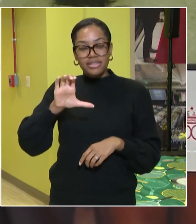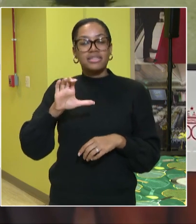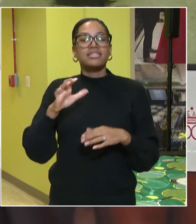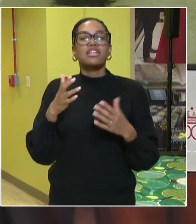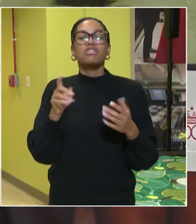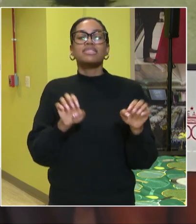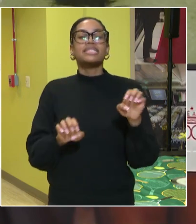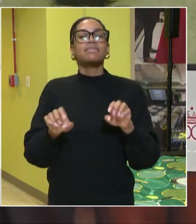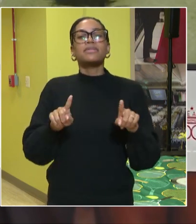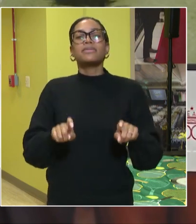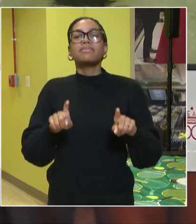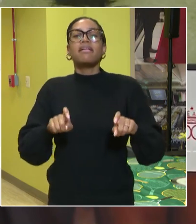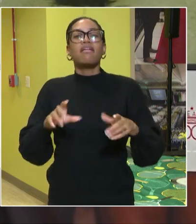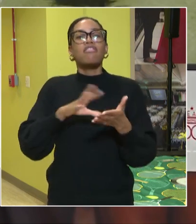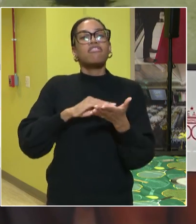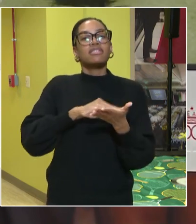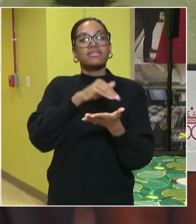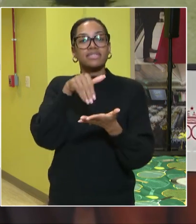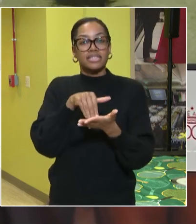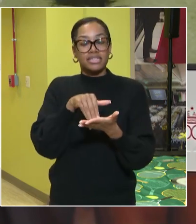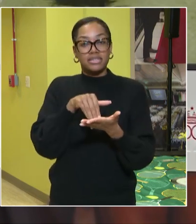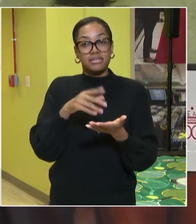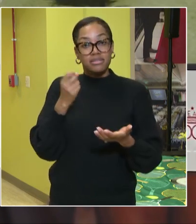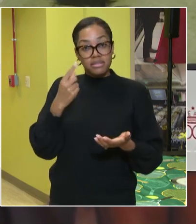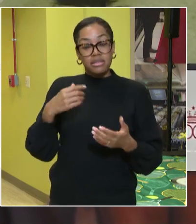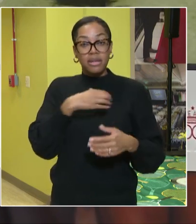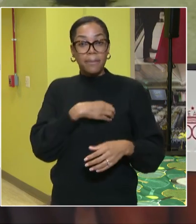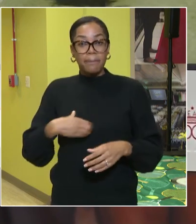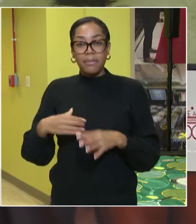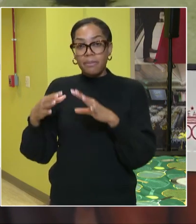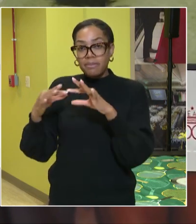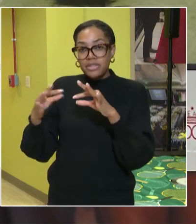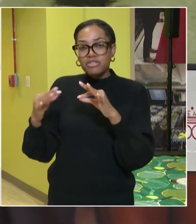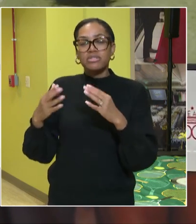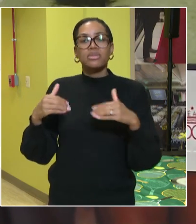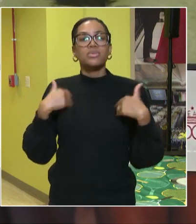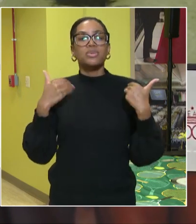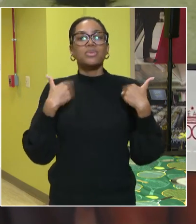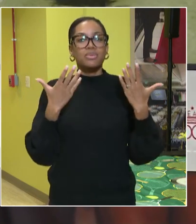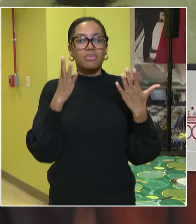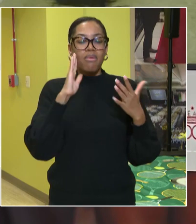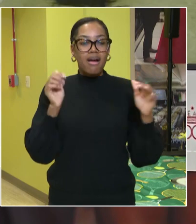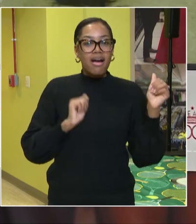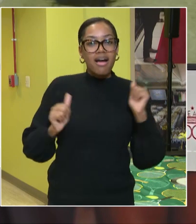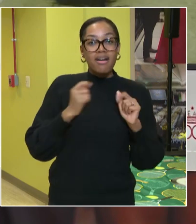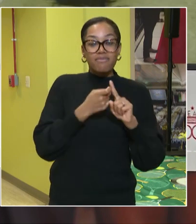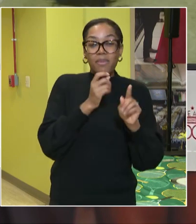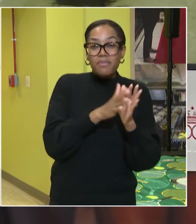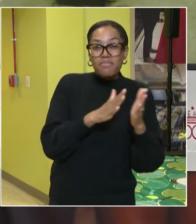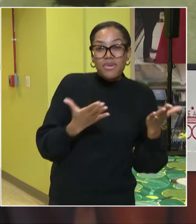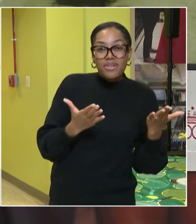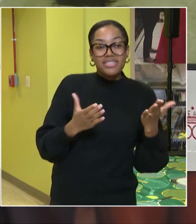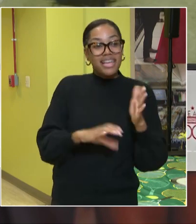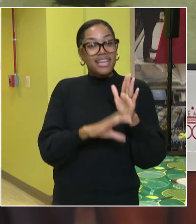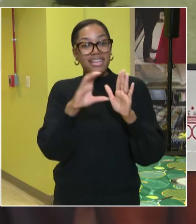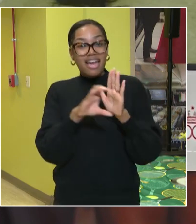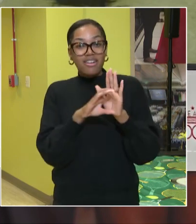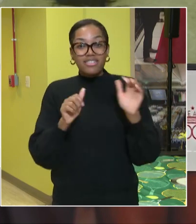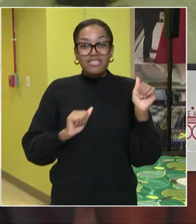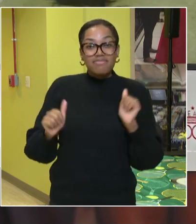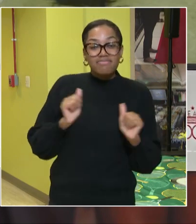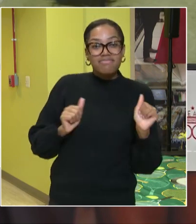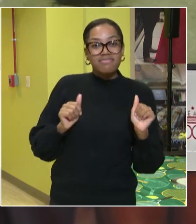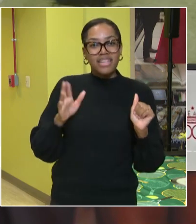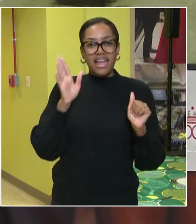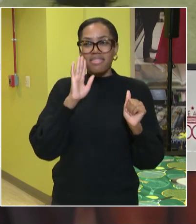Madam Mayor speak about how youth bring books to life, they bring characters to life, and they demonstrate life on the tennis